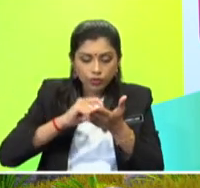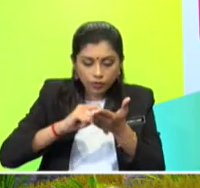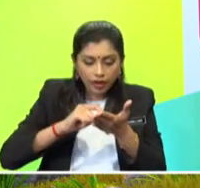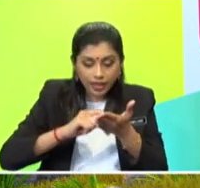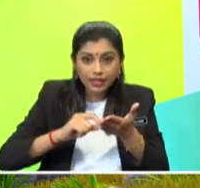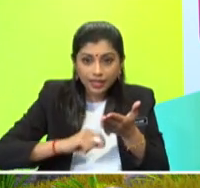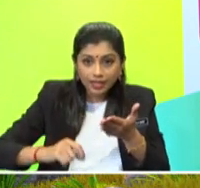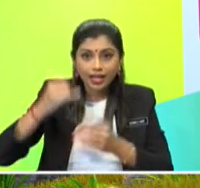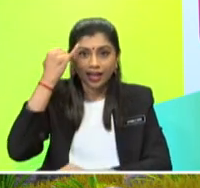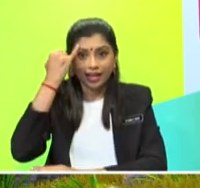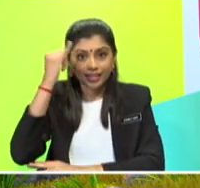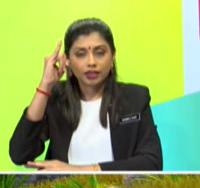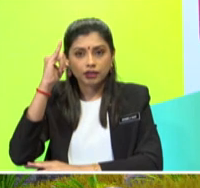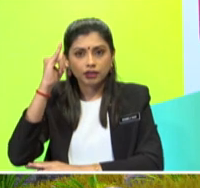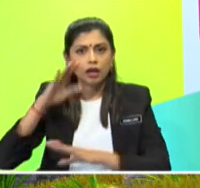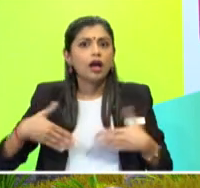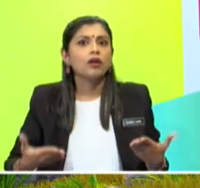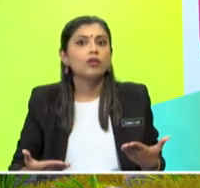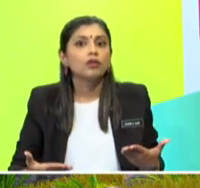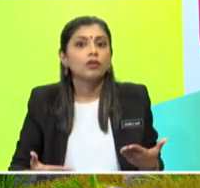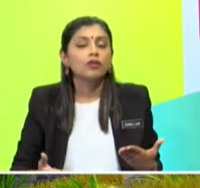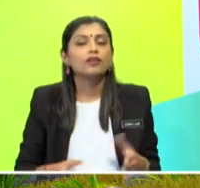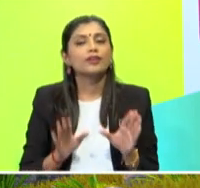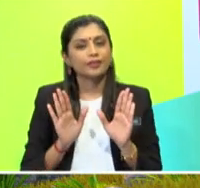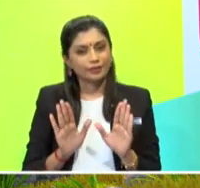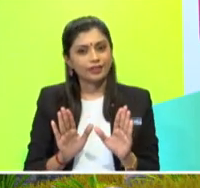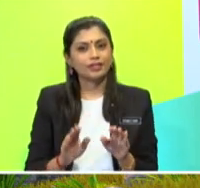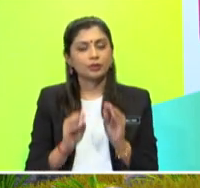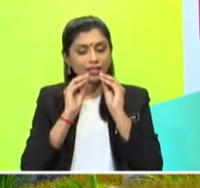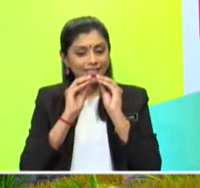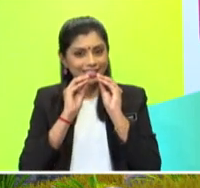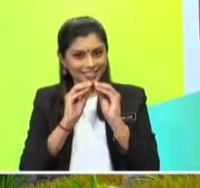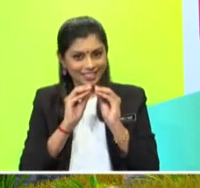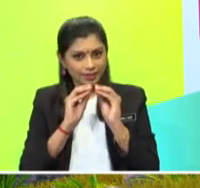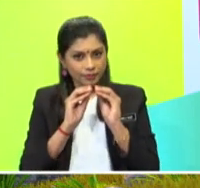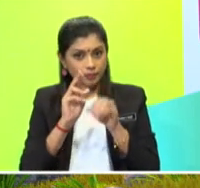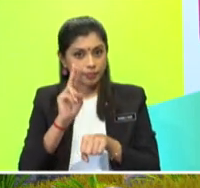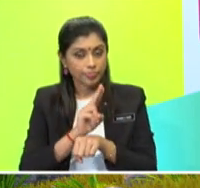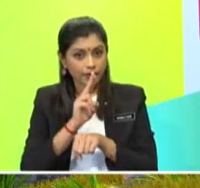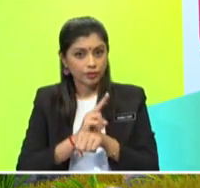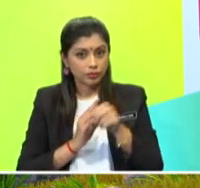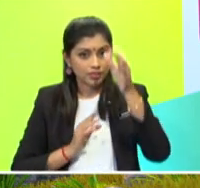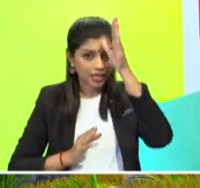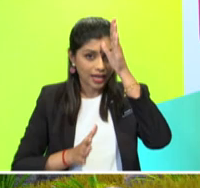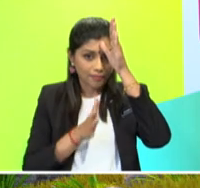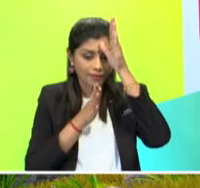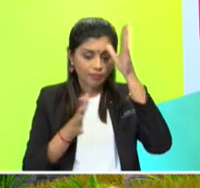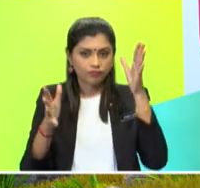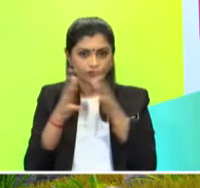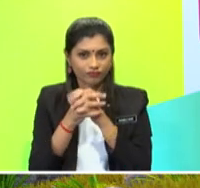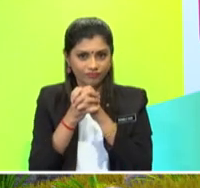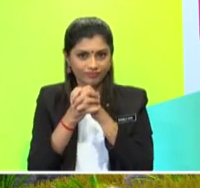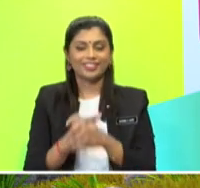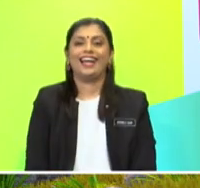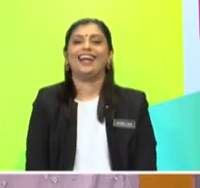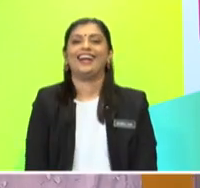this? Easy. What do they do, Sean? They will just have to use dad teach mom. Why? Because by using dad teach